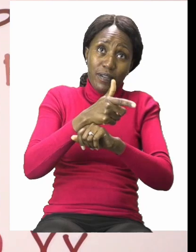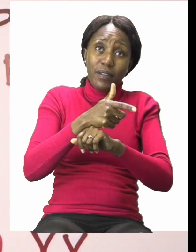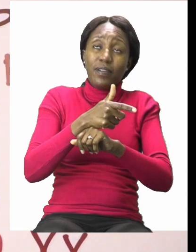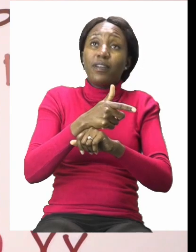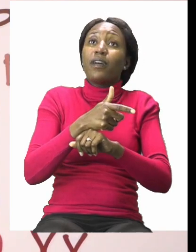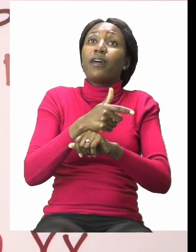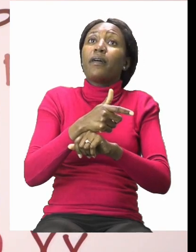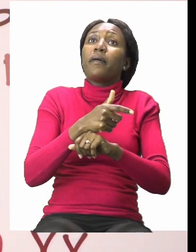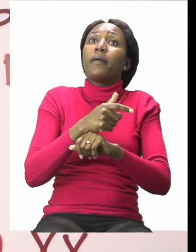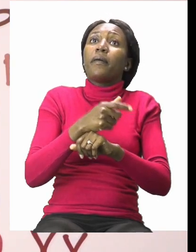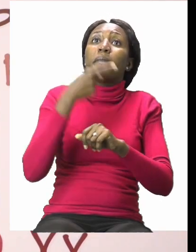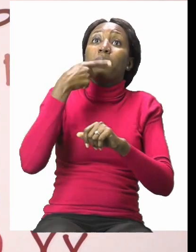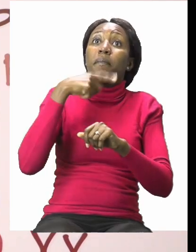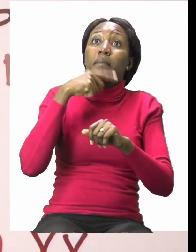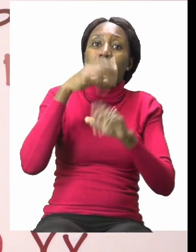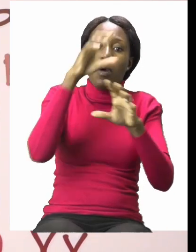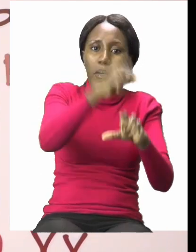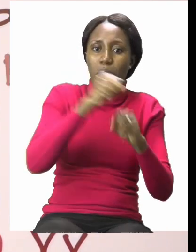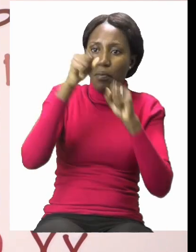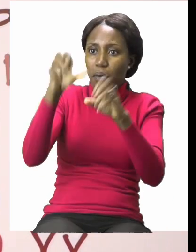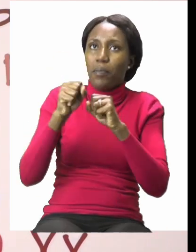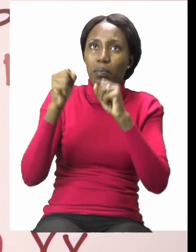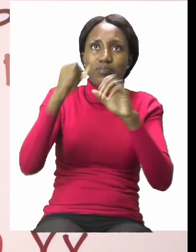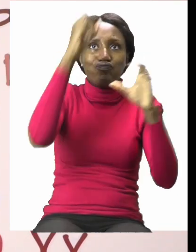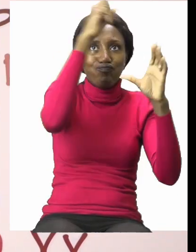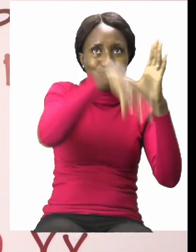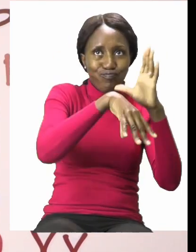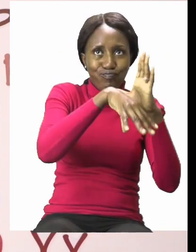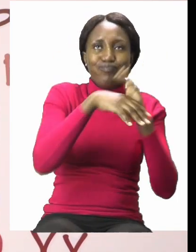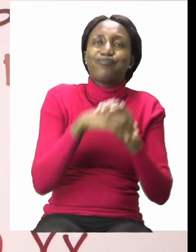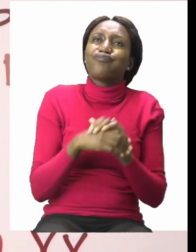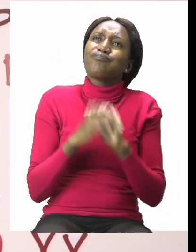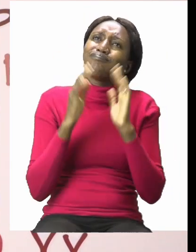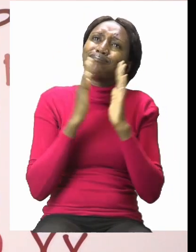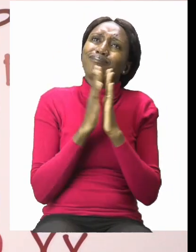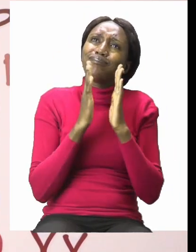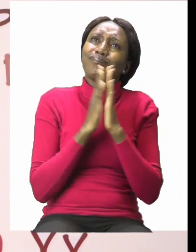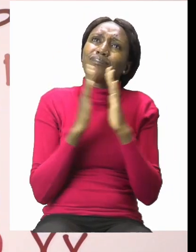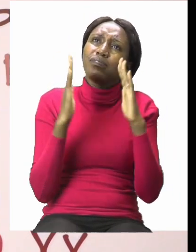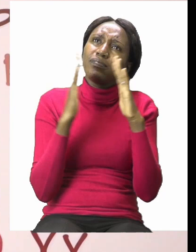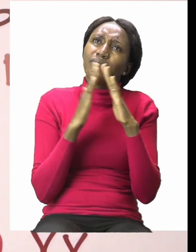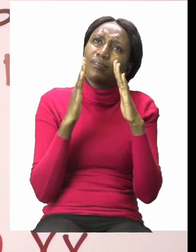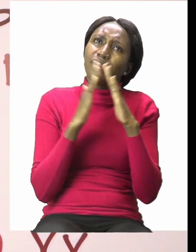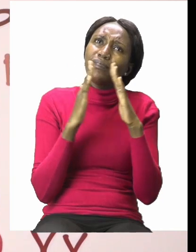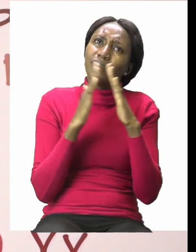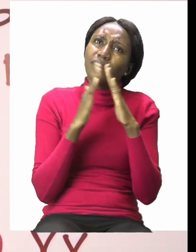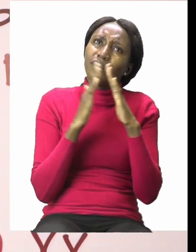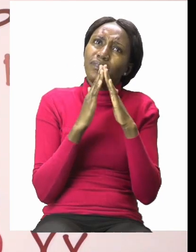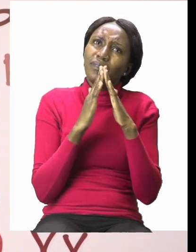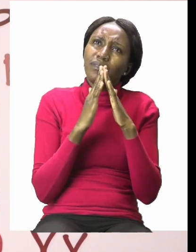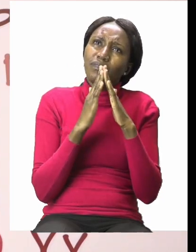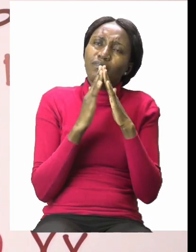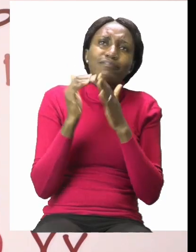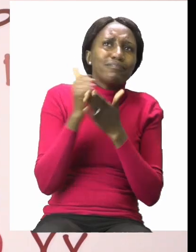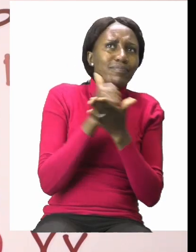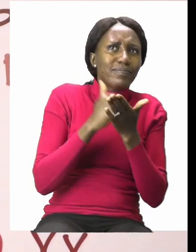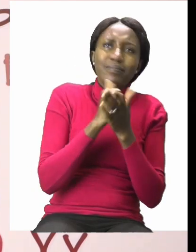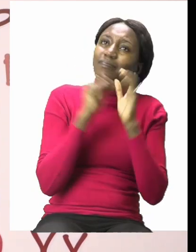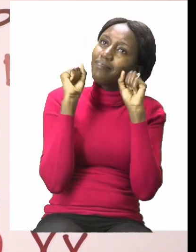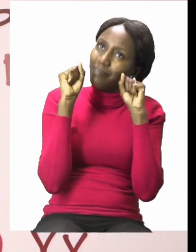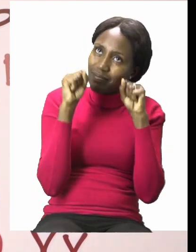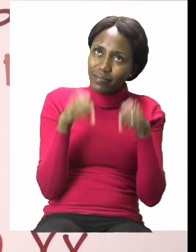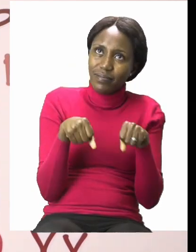other rubbish. It's very important, boys and girls, to keep your house and especially your room